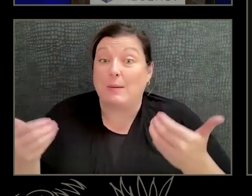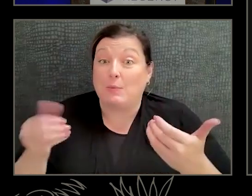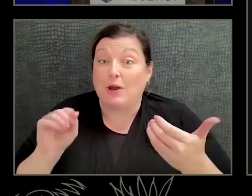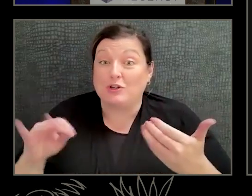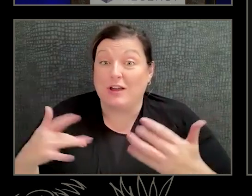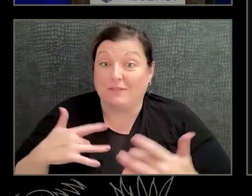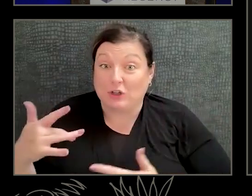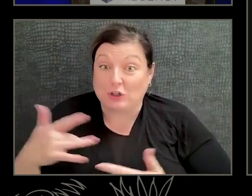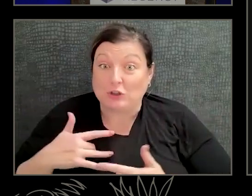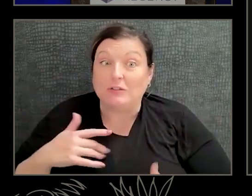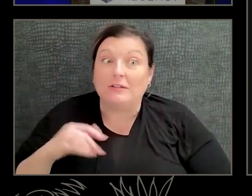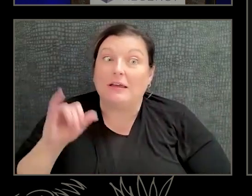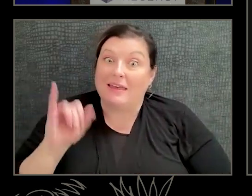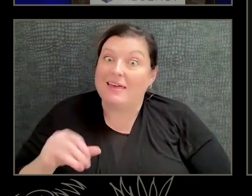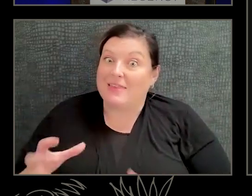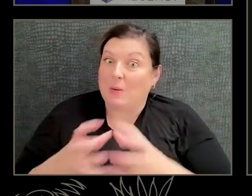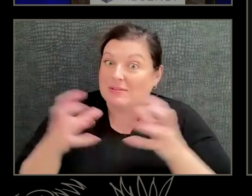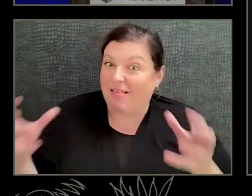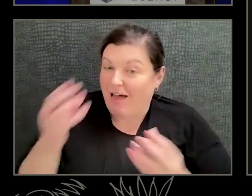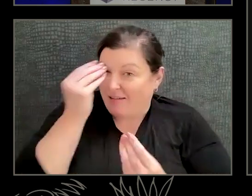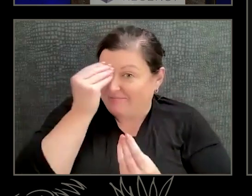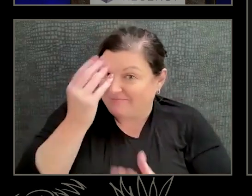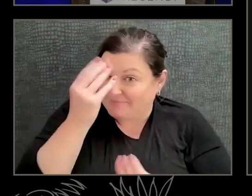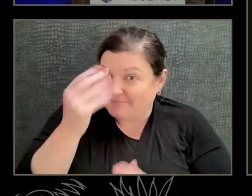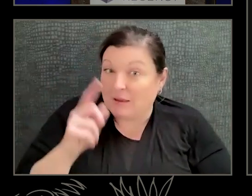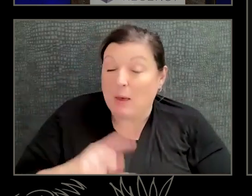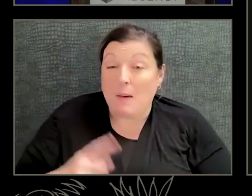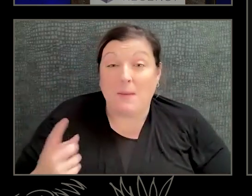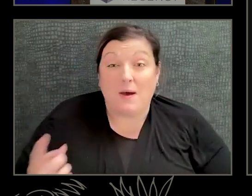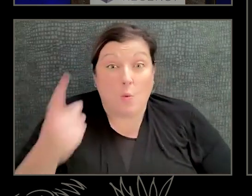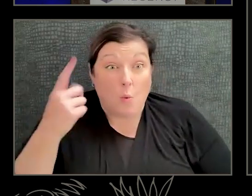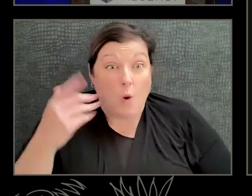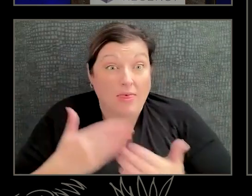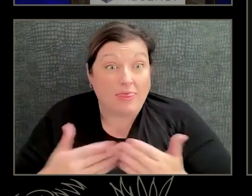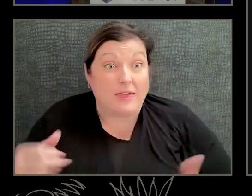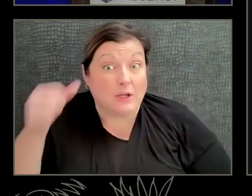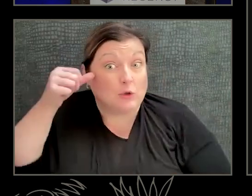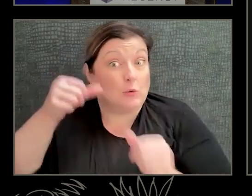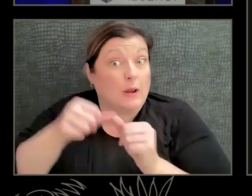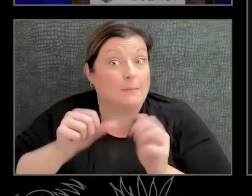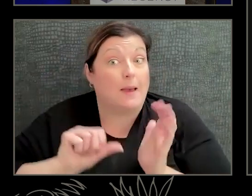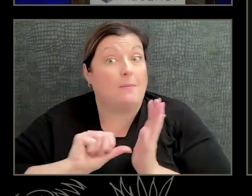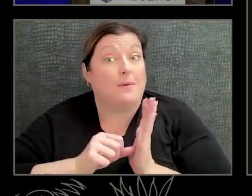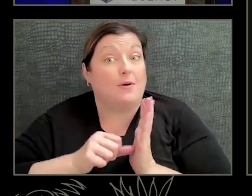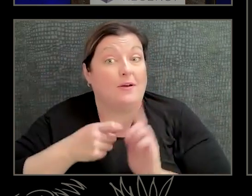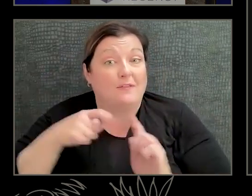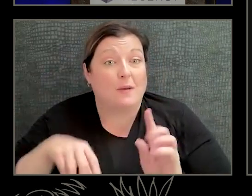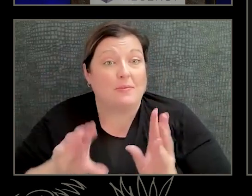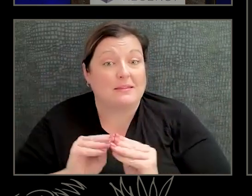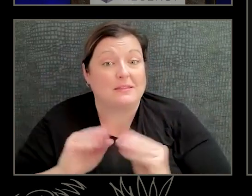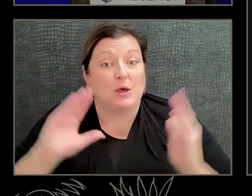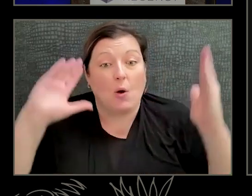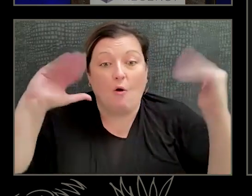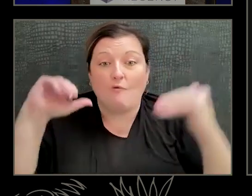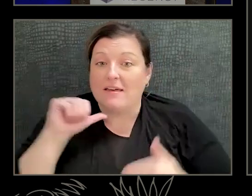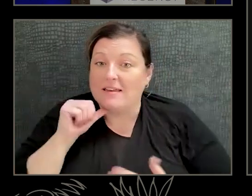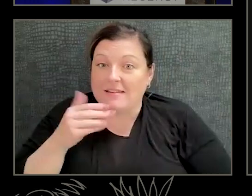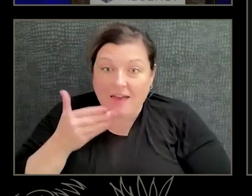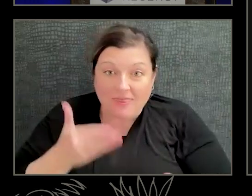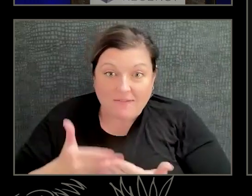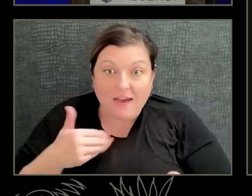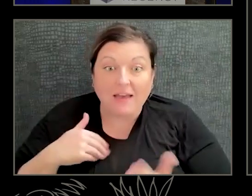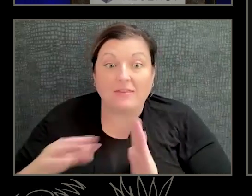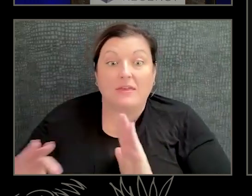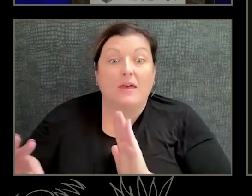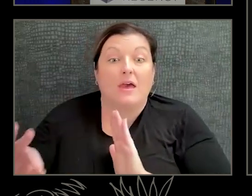So that was quite a bit, but if there was one thing that you remember from this session, hopefully it's not the fact that I choose